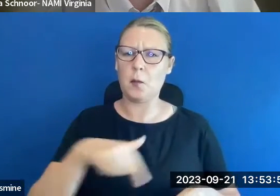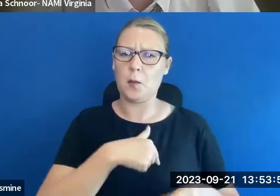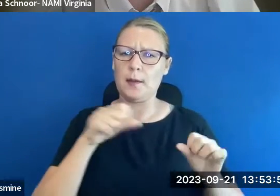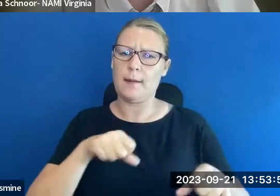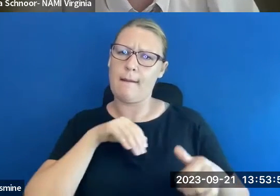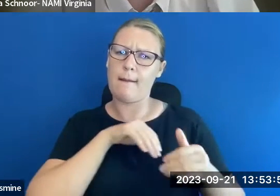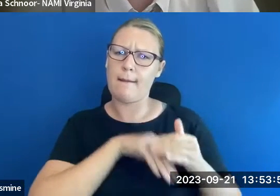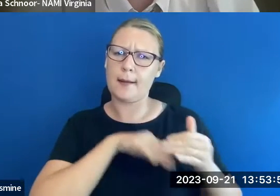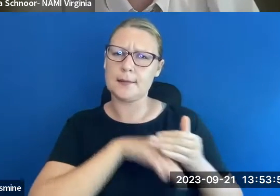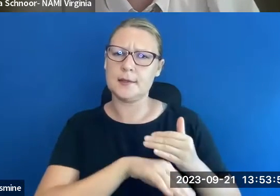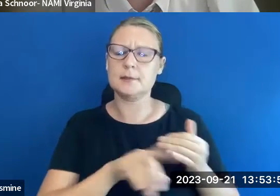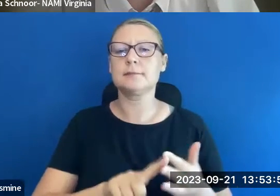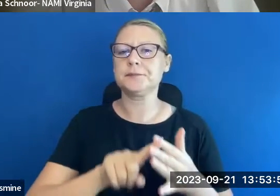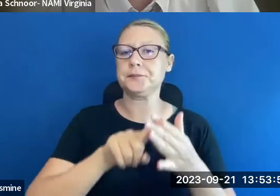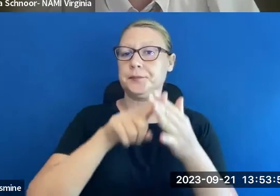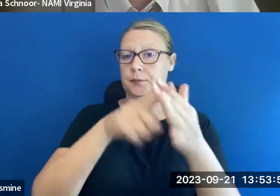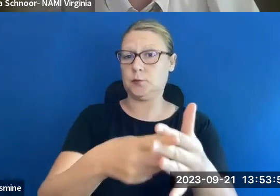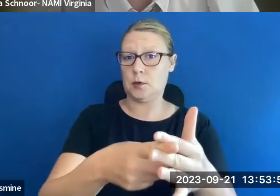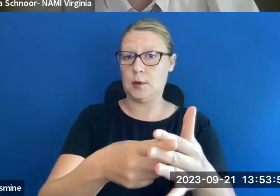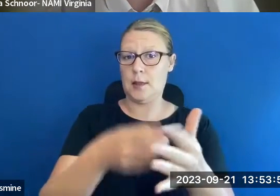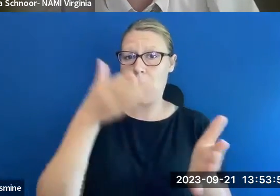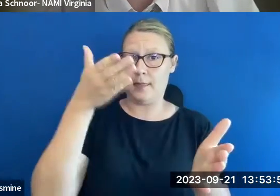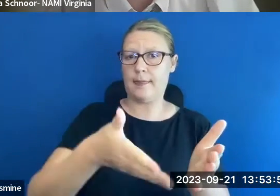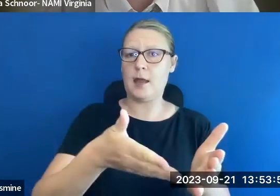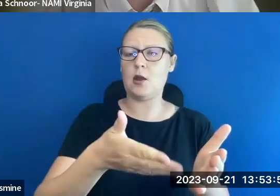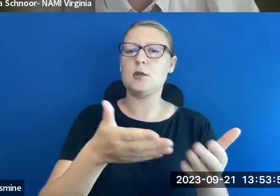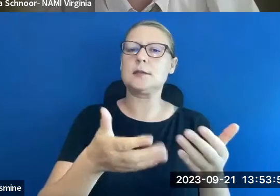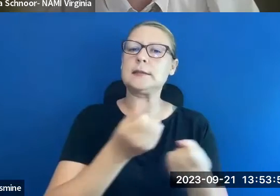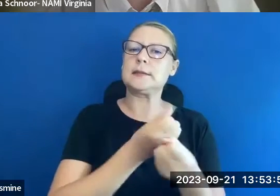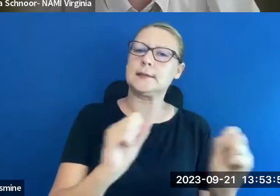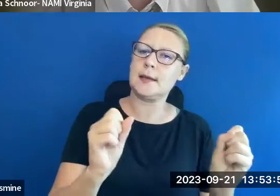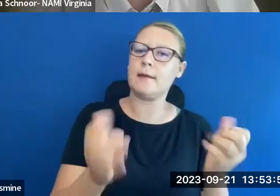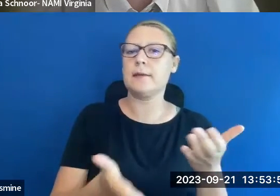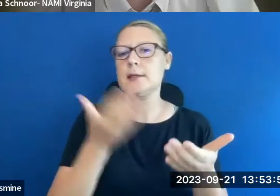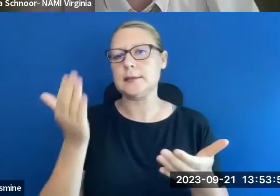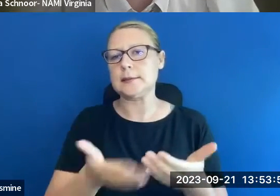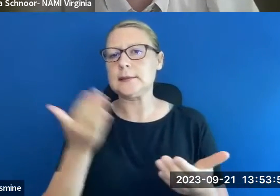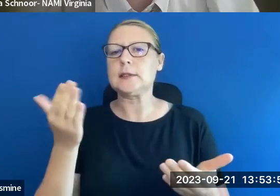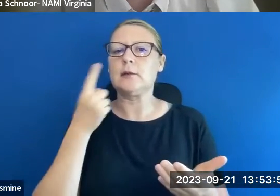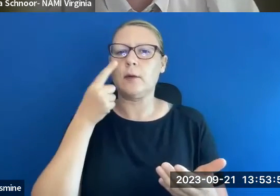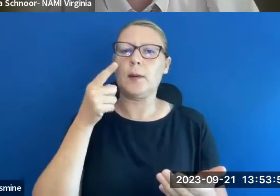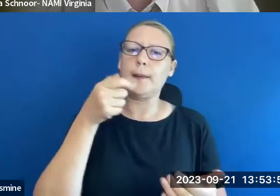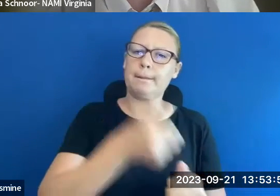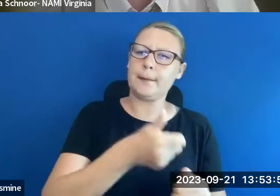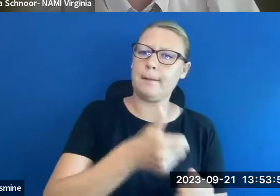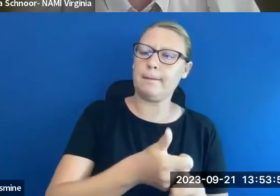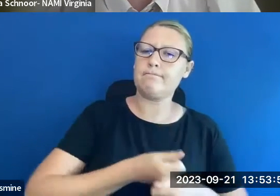is one of the most, I think, easiest and safest ways for them to start conversations about mental wellness.